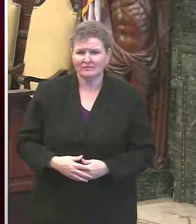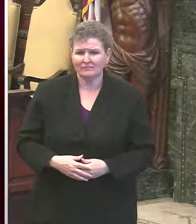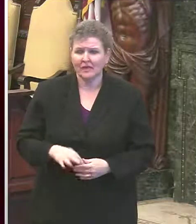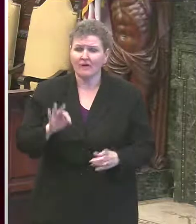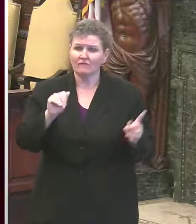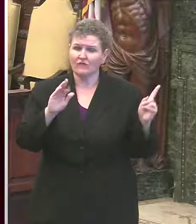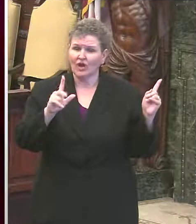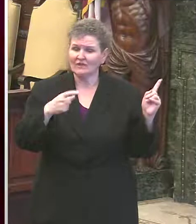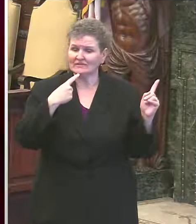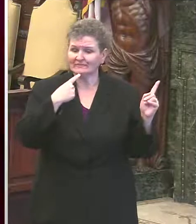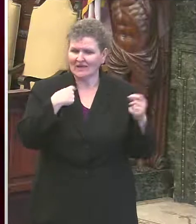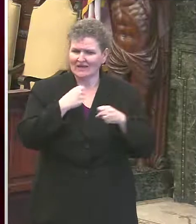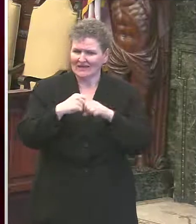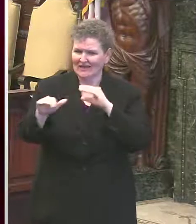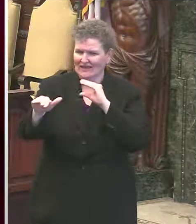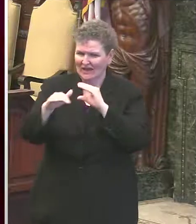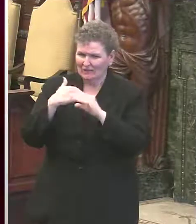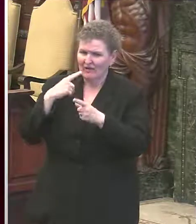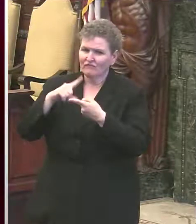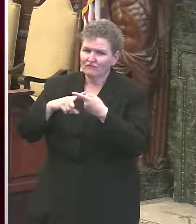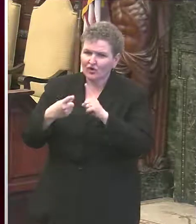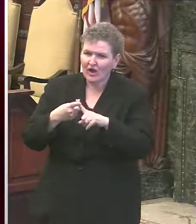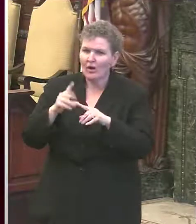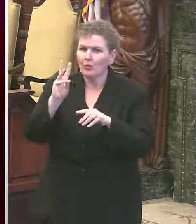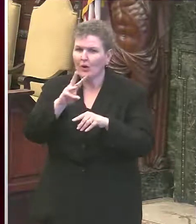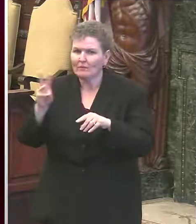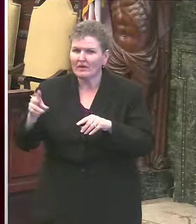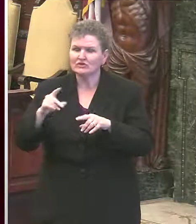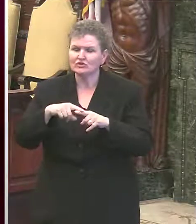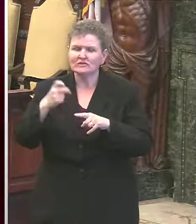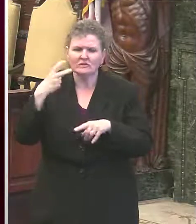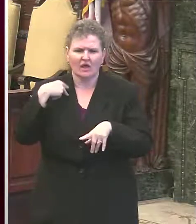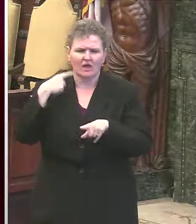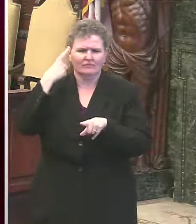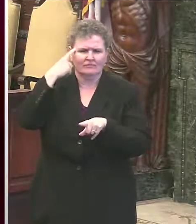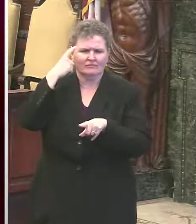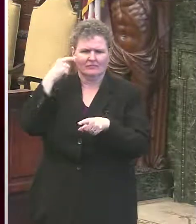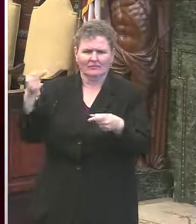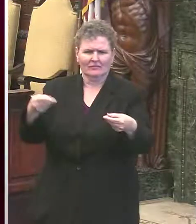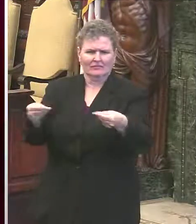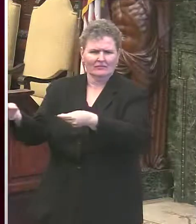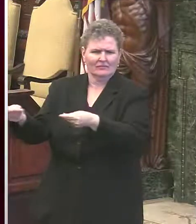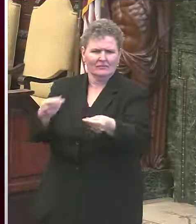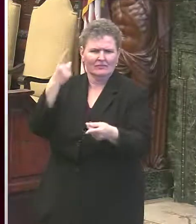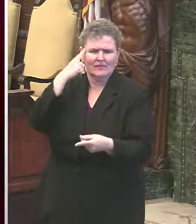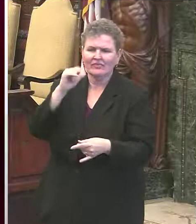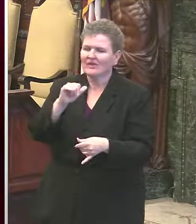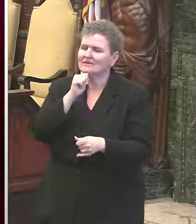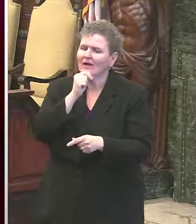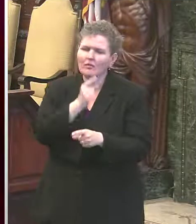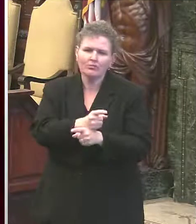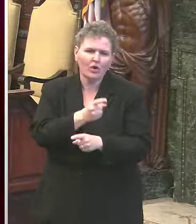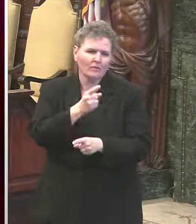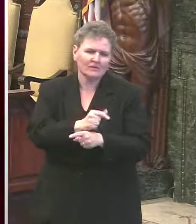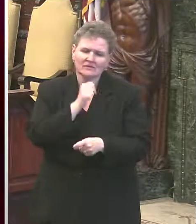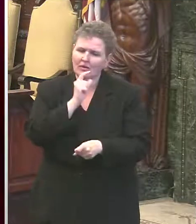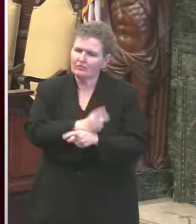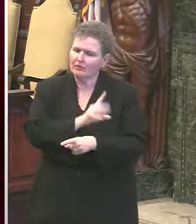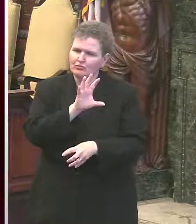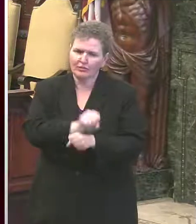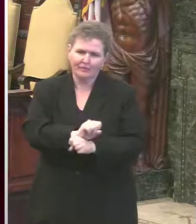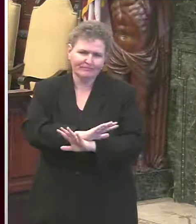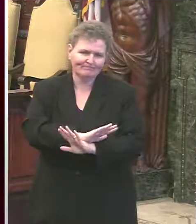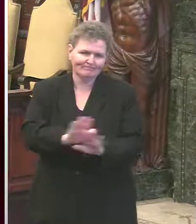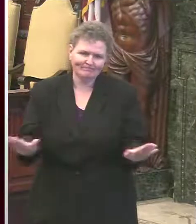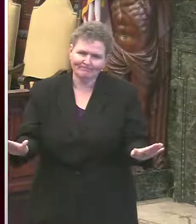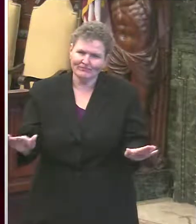from a friend, or if they got it from a website, they should have been suspicious that it maybe wasn't a legitimate way to get that appointment, in the same way that if you got a phone